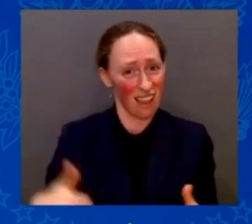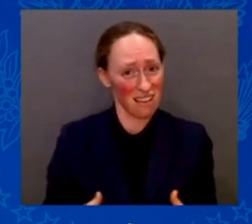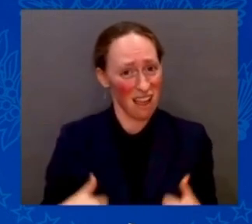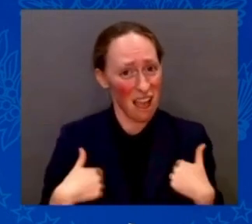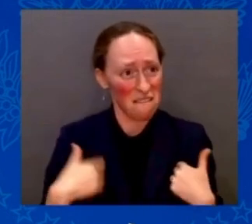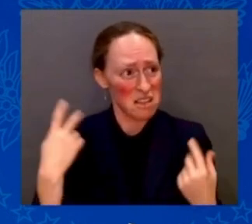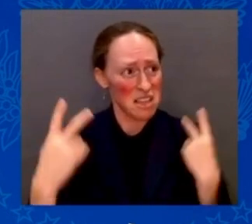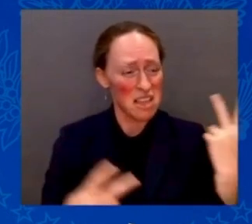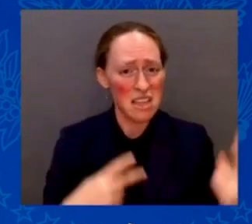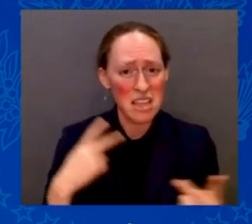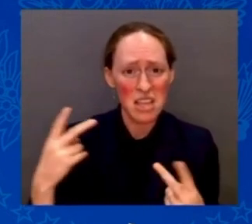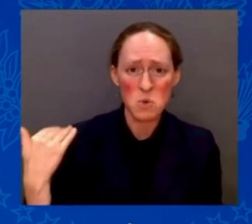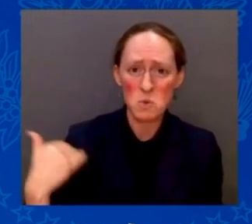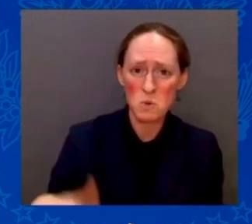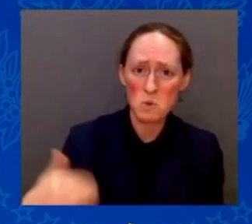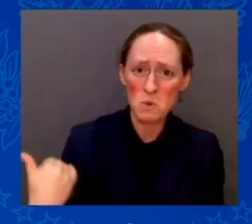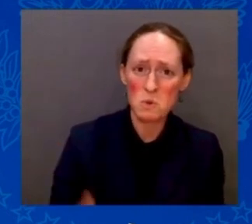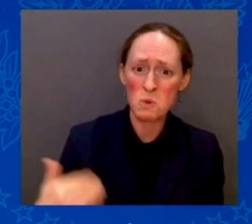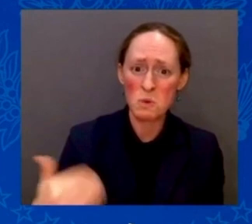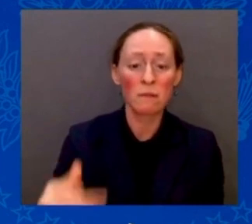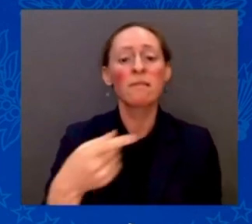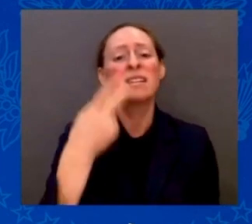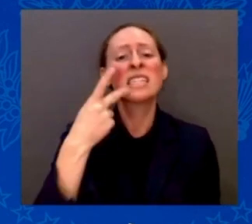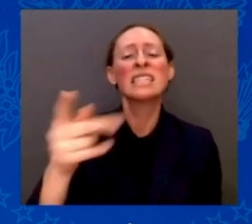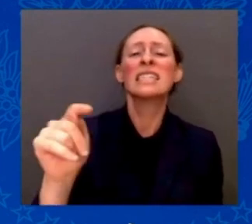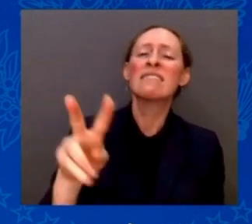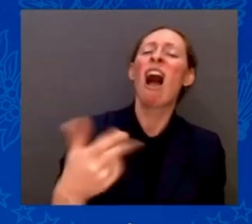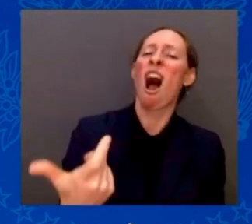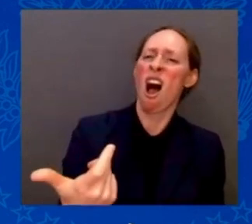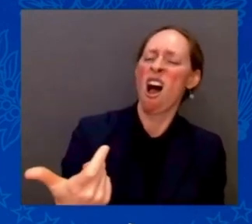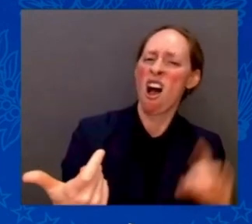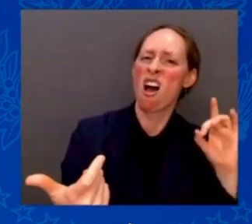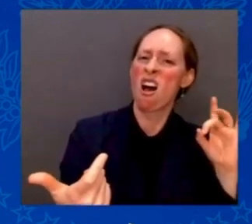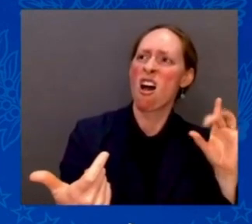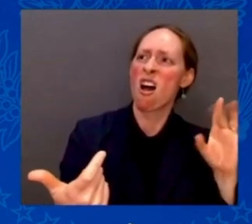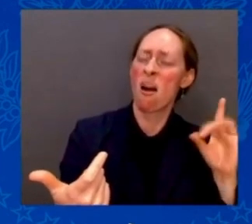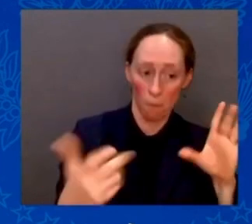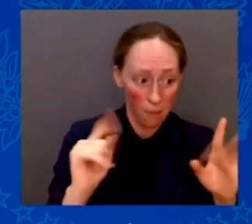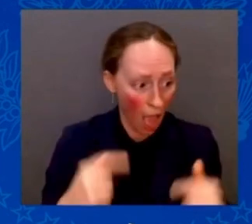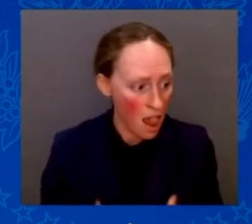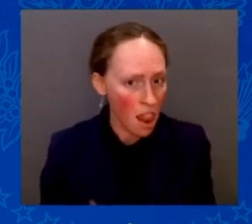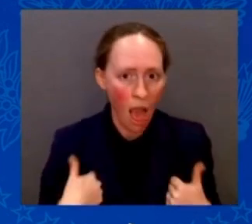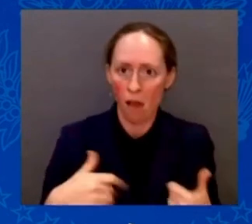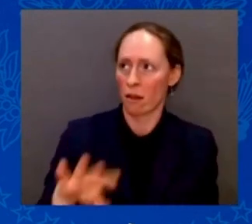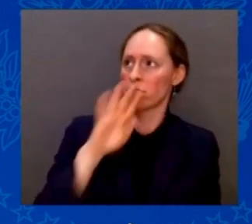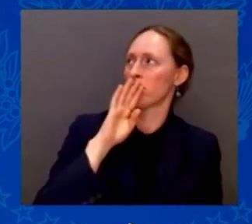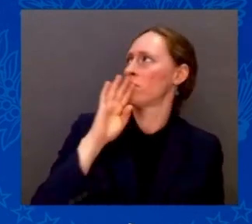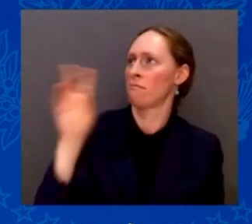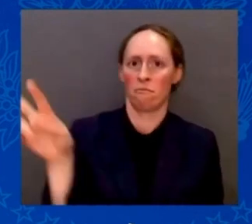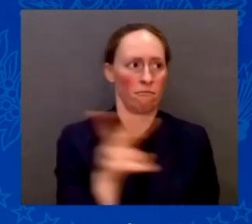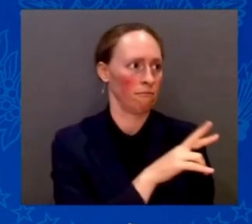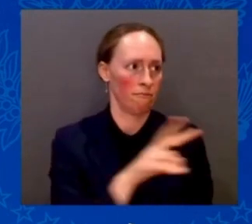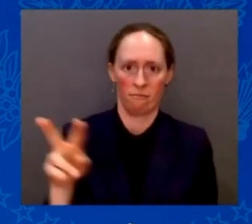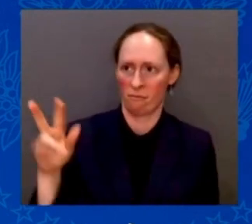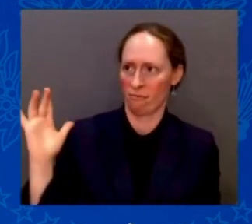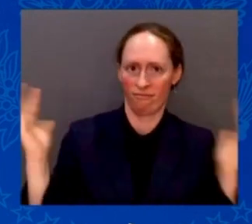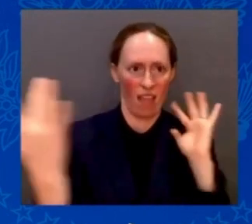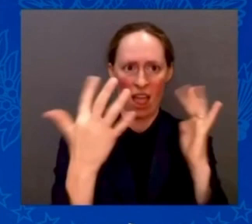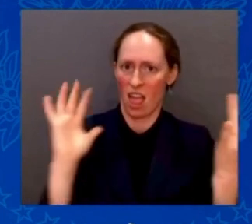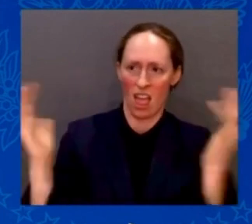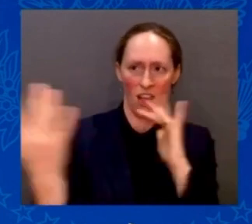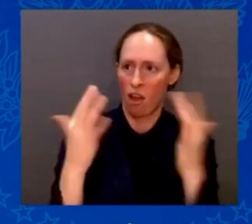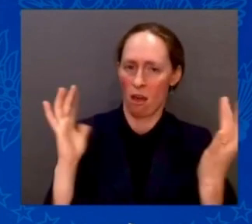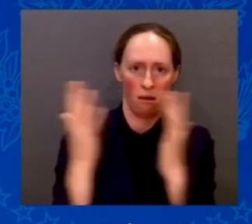you're standing there and you're wondering, whoa, what's that behind me? You know, it makes a difference. You know,